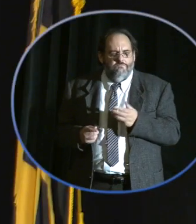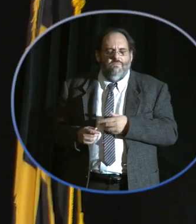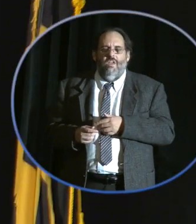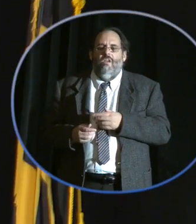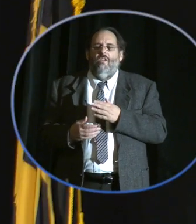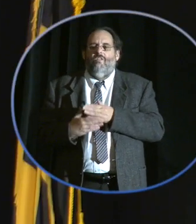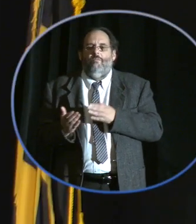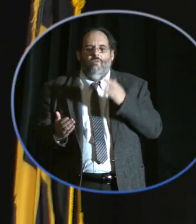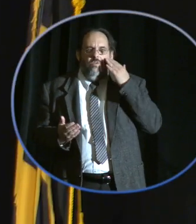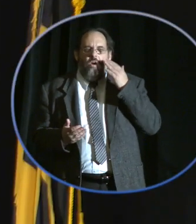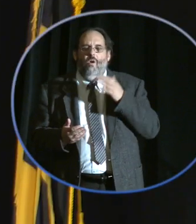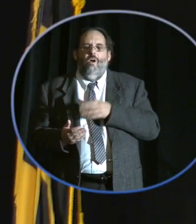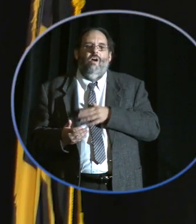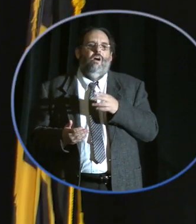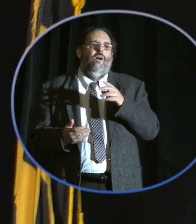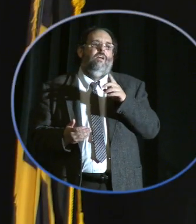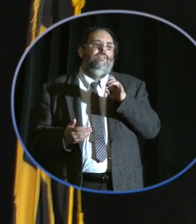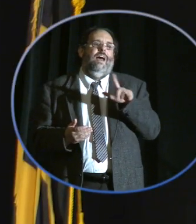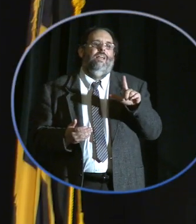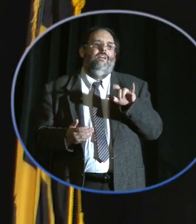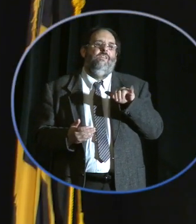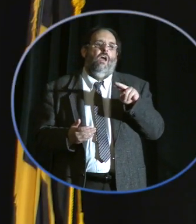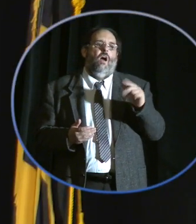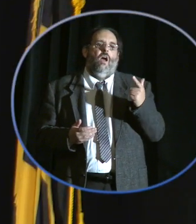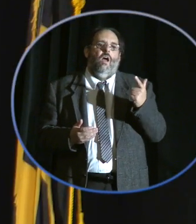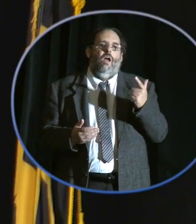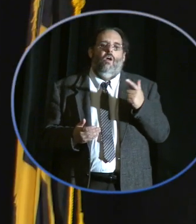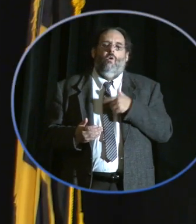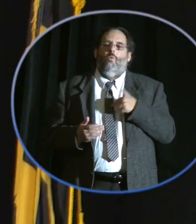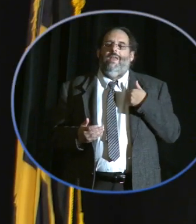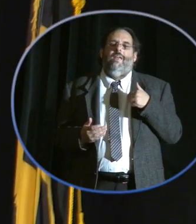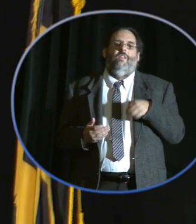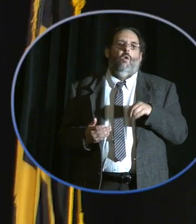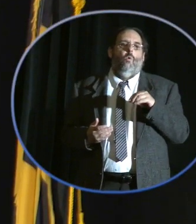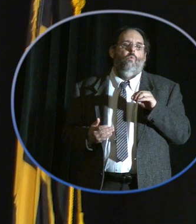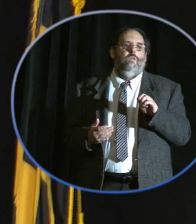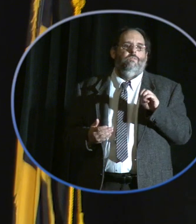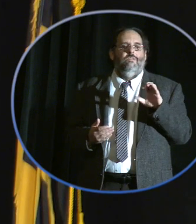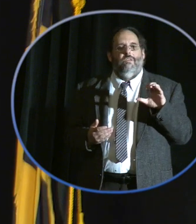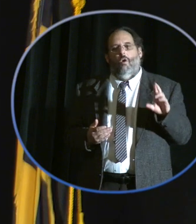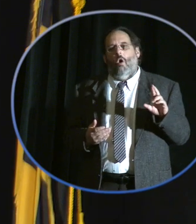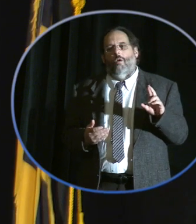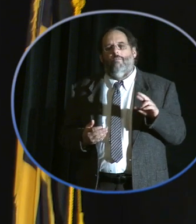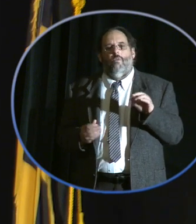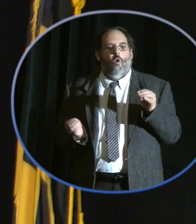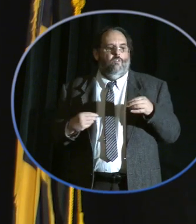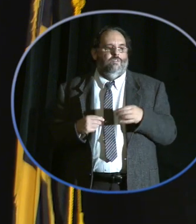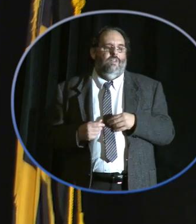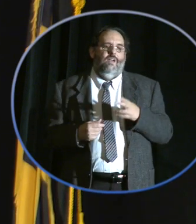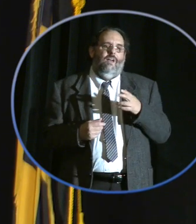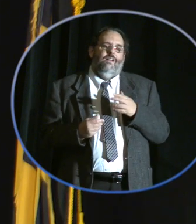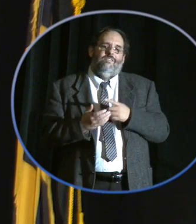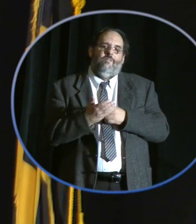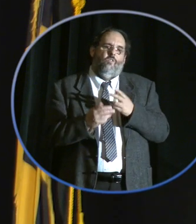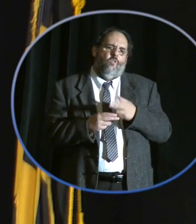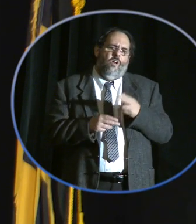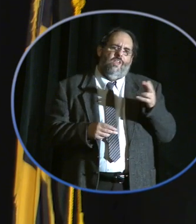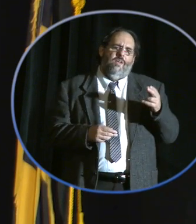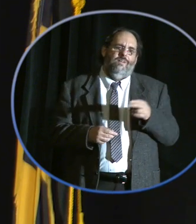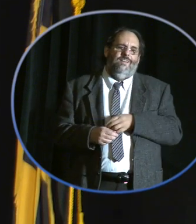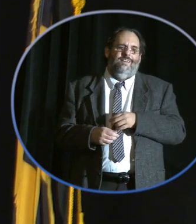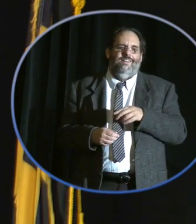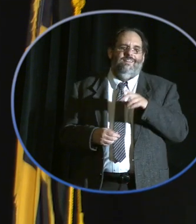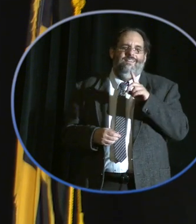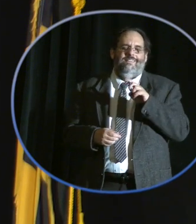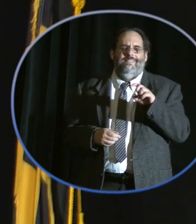Some of you know him as Delegate Young. We at the Office of Equity and Civil Rights know him. Sometimes we call him Dep